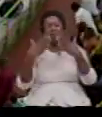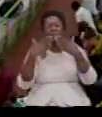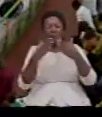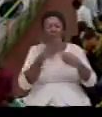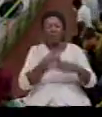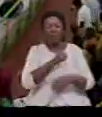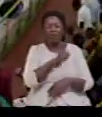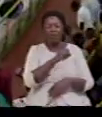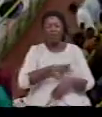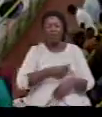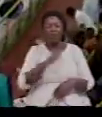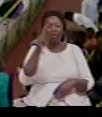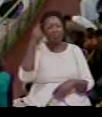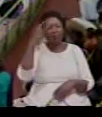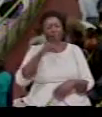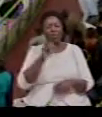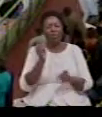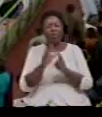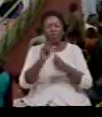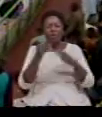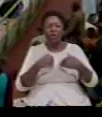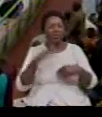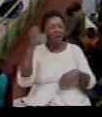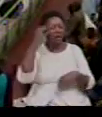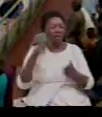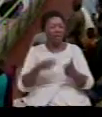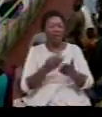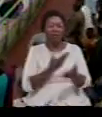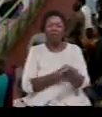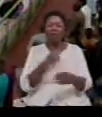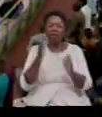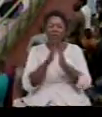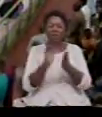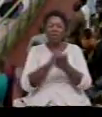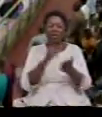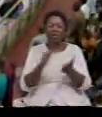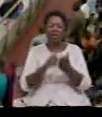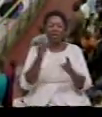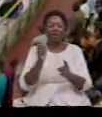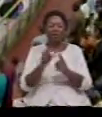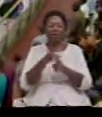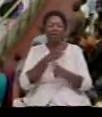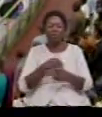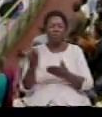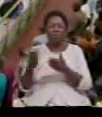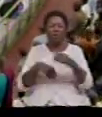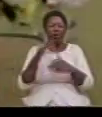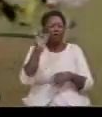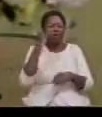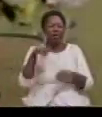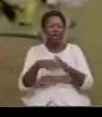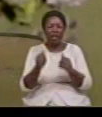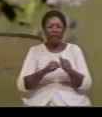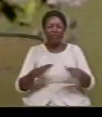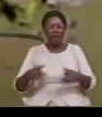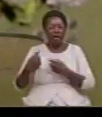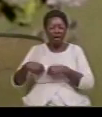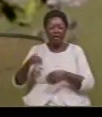that we have heard this morning. We pray that this word will bear fruit in every heart in Jesus' name. For all